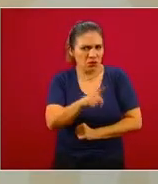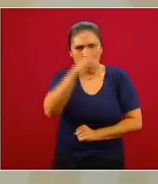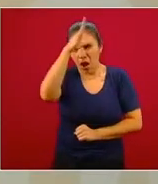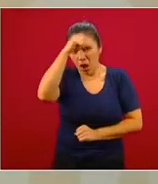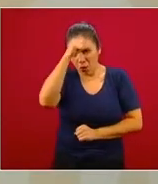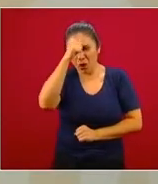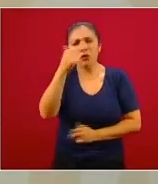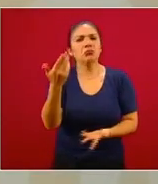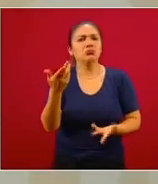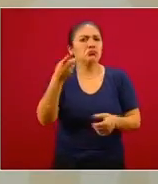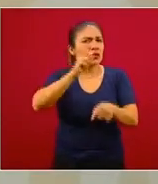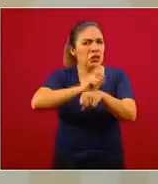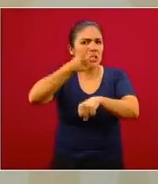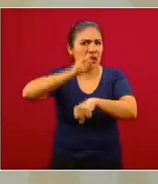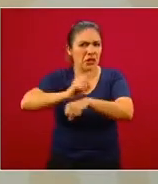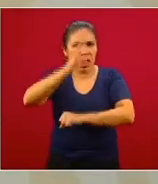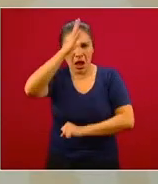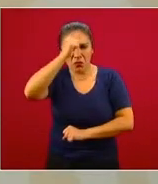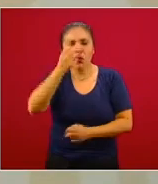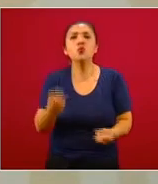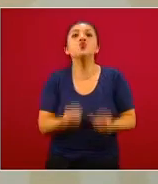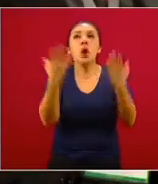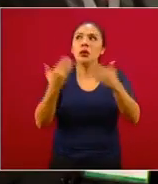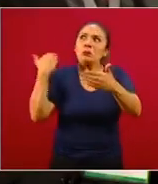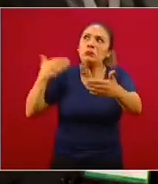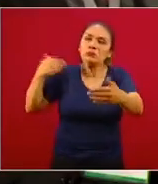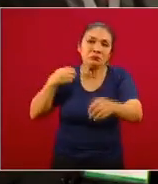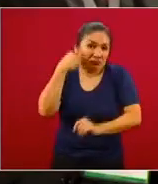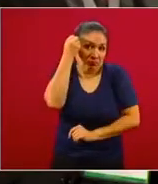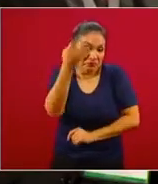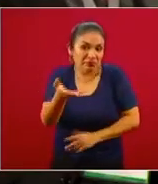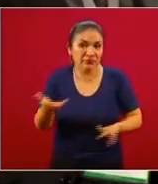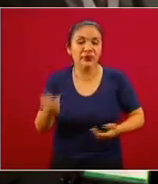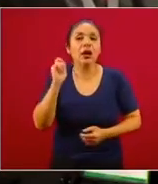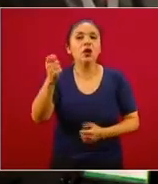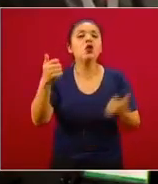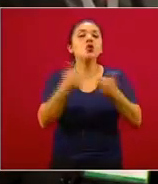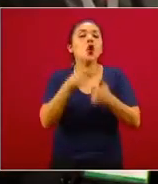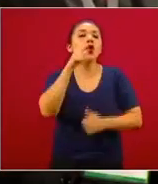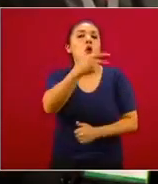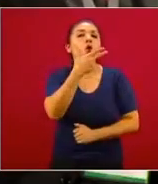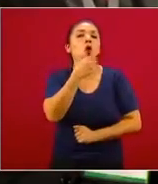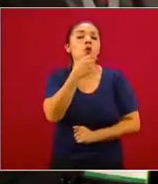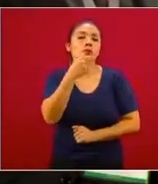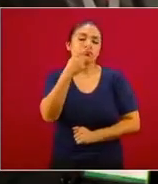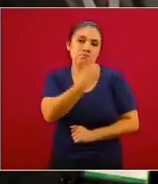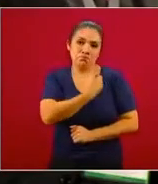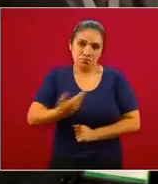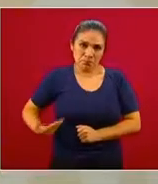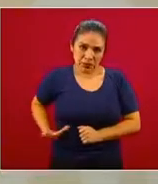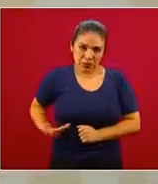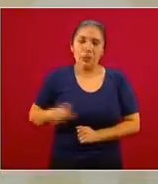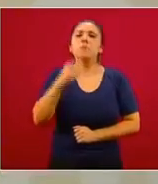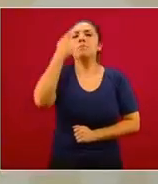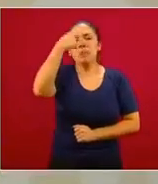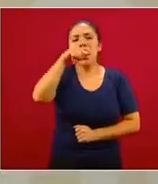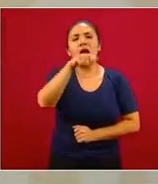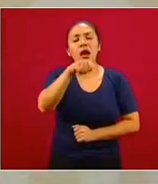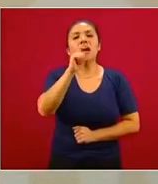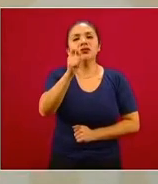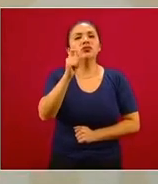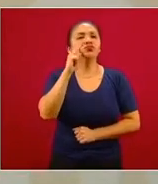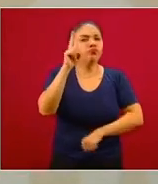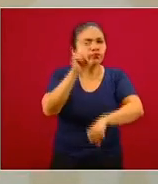time. I will ask someone how many there have been, but it's going to be with our president. And we're going